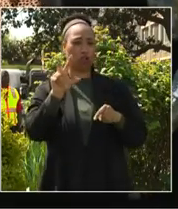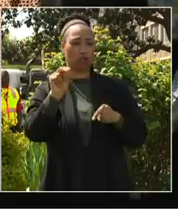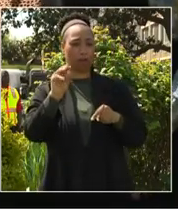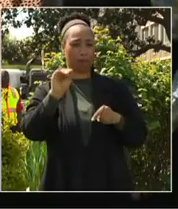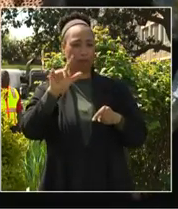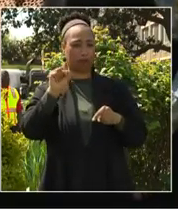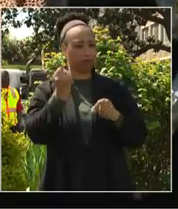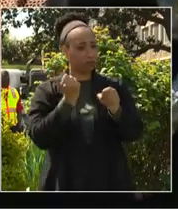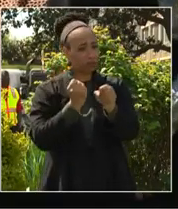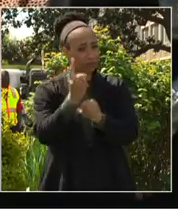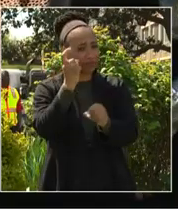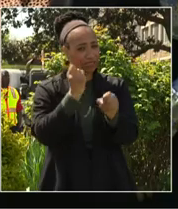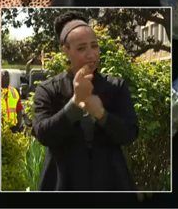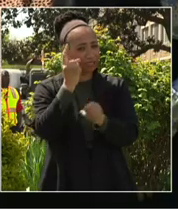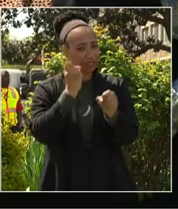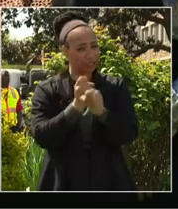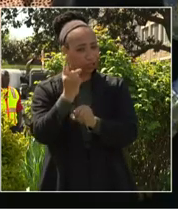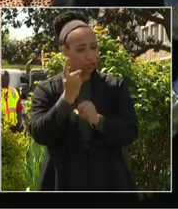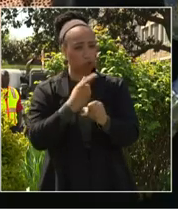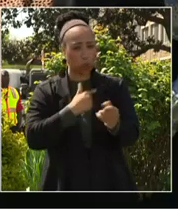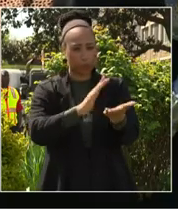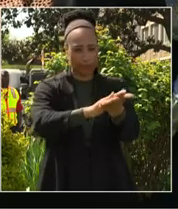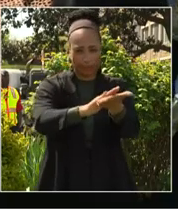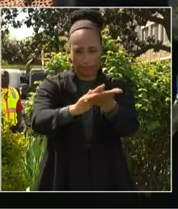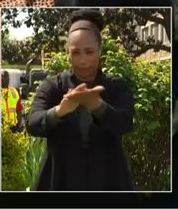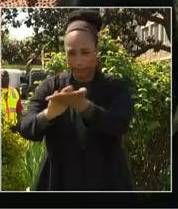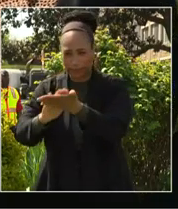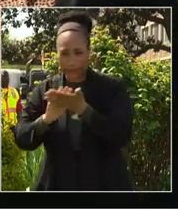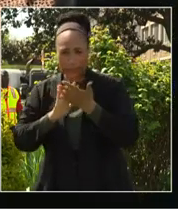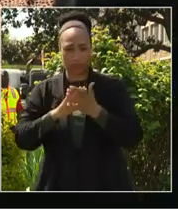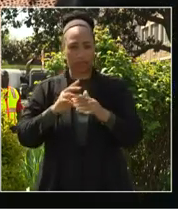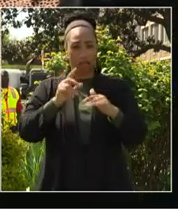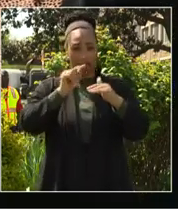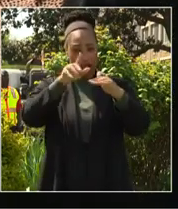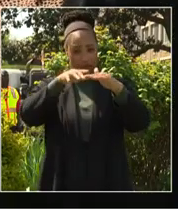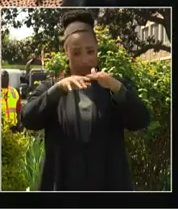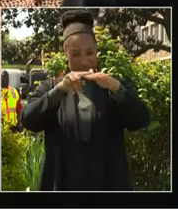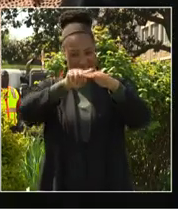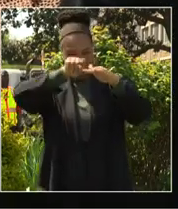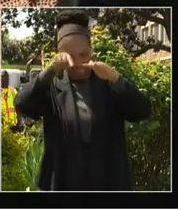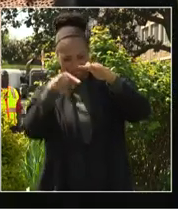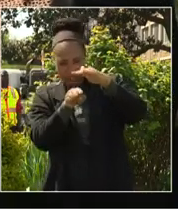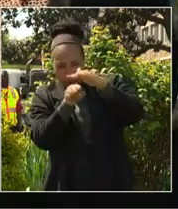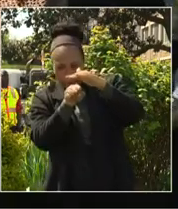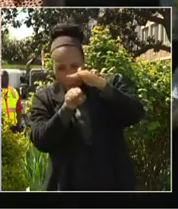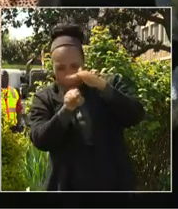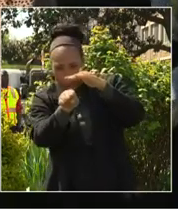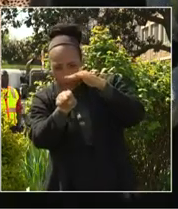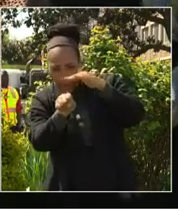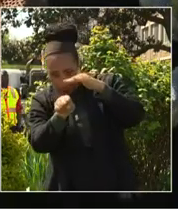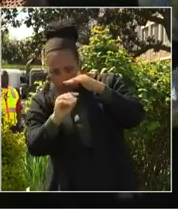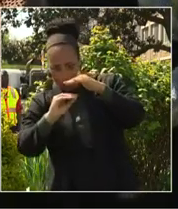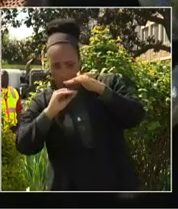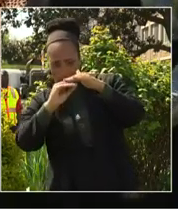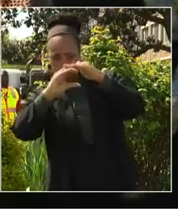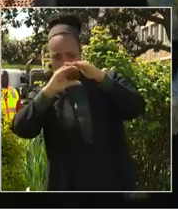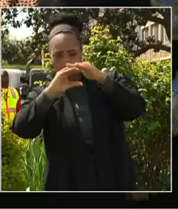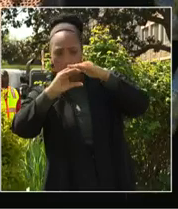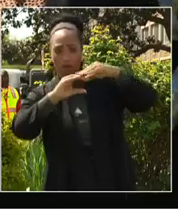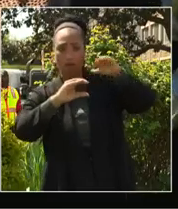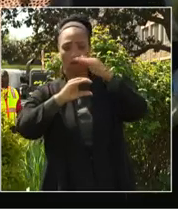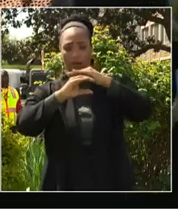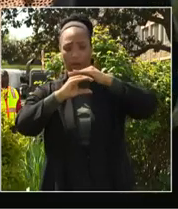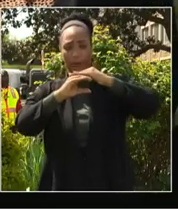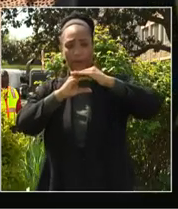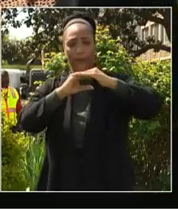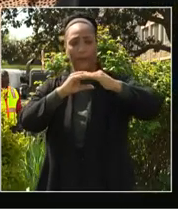do to get to our infrastructure below ground. When we come back and repair that, we want to make the area better than it was before, and we often do it beyond our work sites and